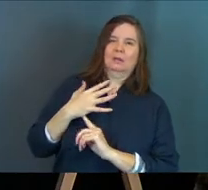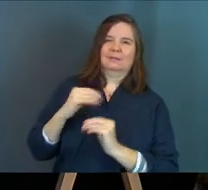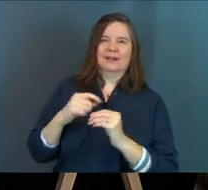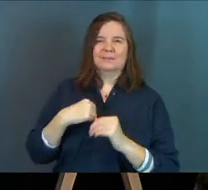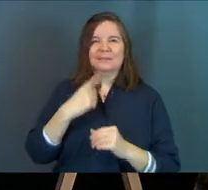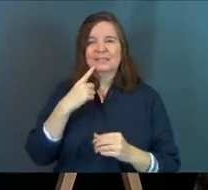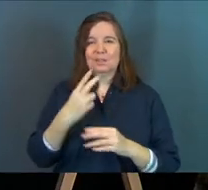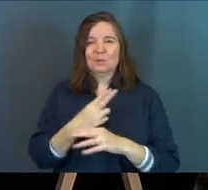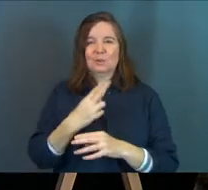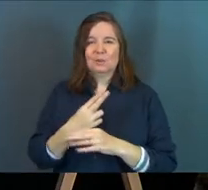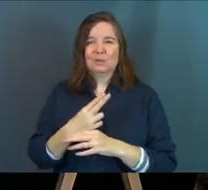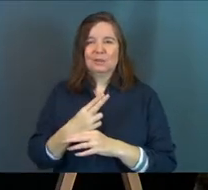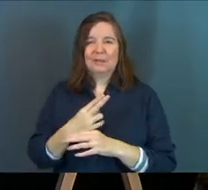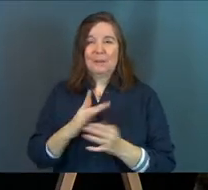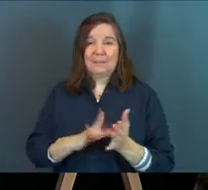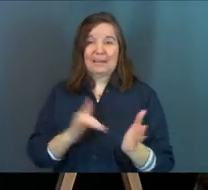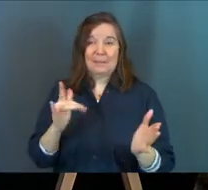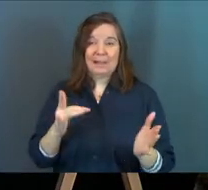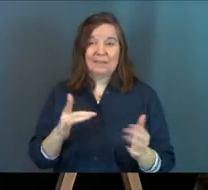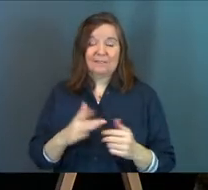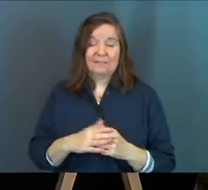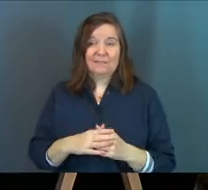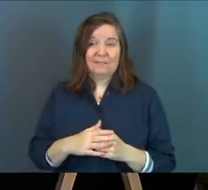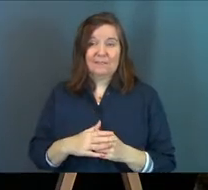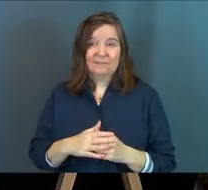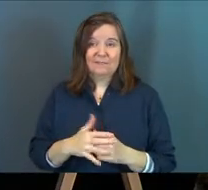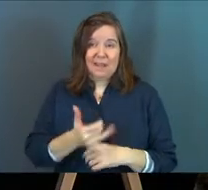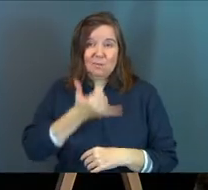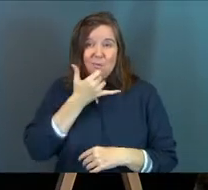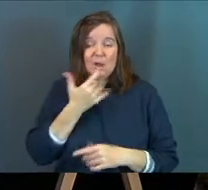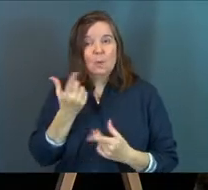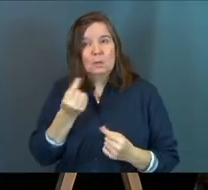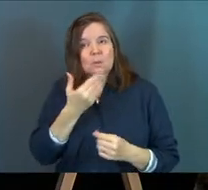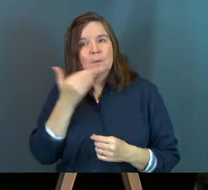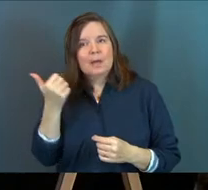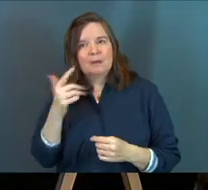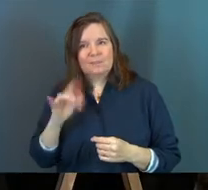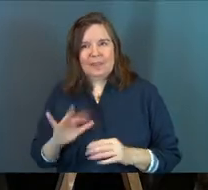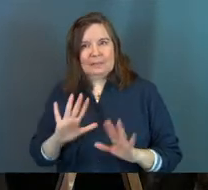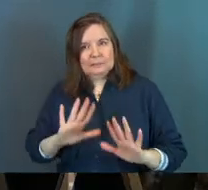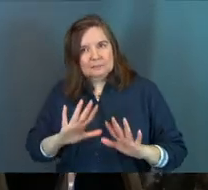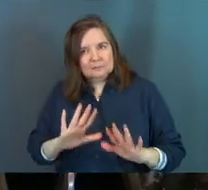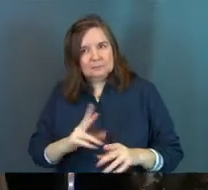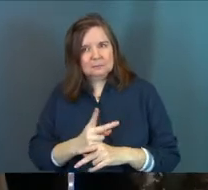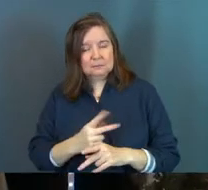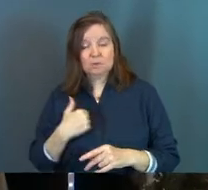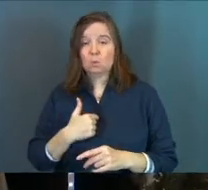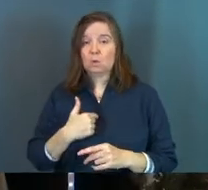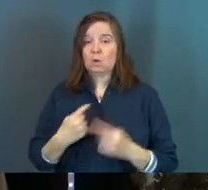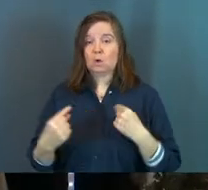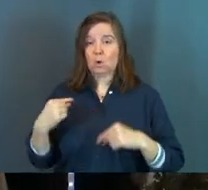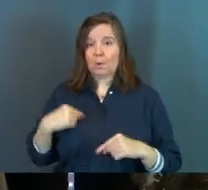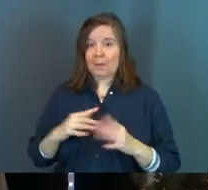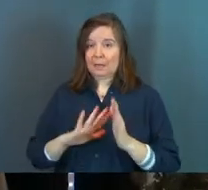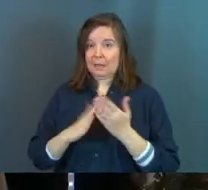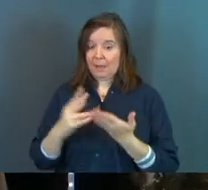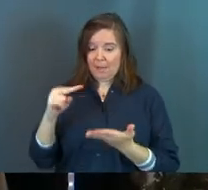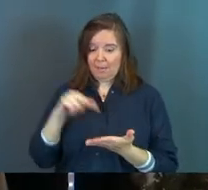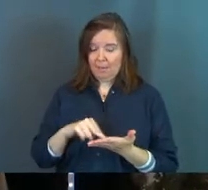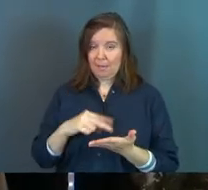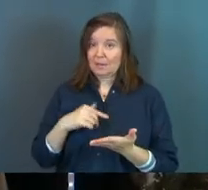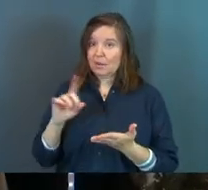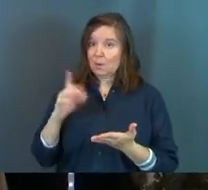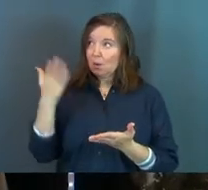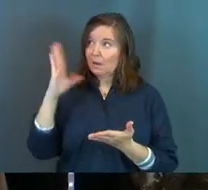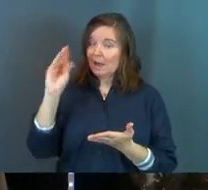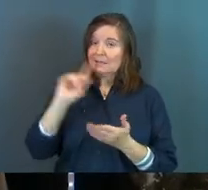I'm going to even use the word manipulative. And we need to do better in the church, amen? Amen. So we're going to go back to the Bible because that's where we